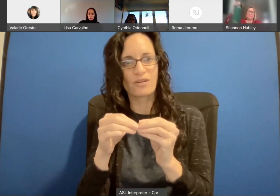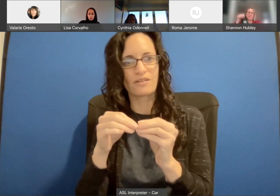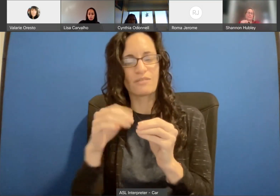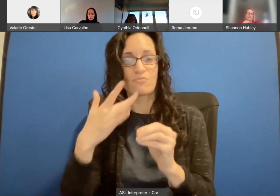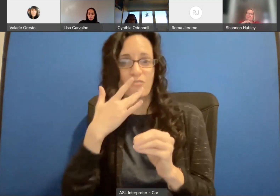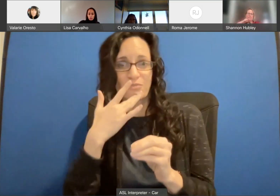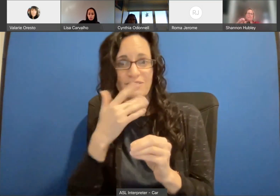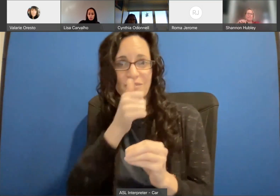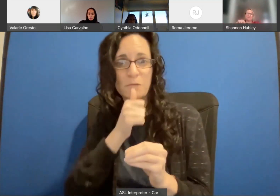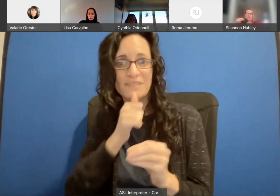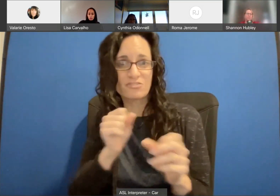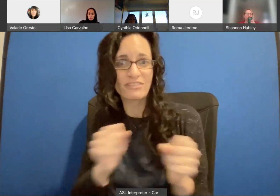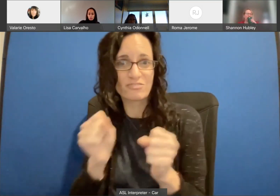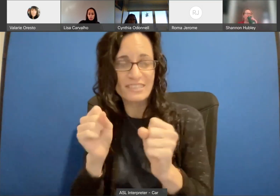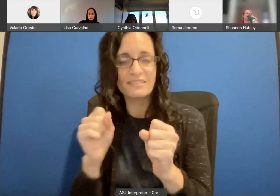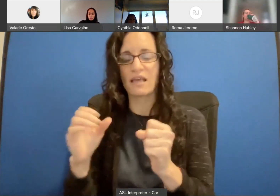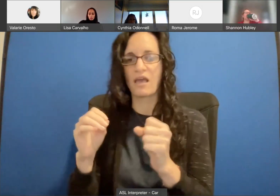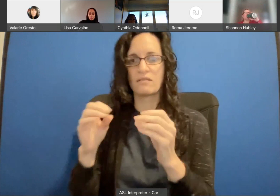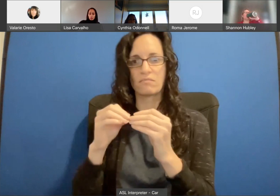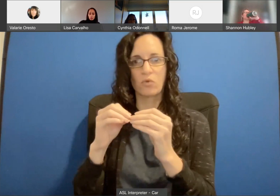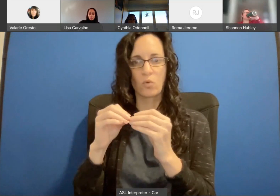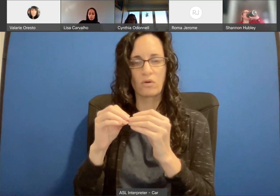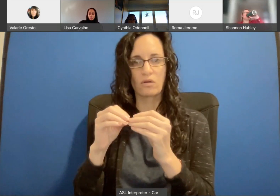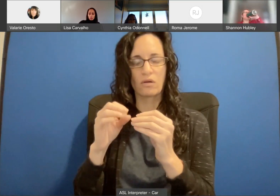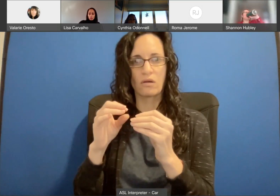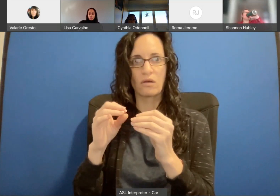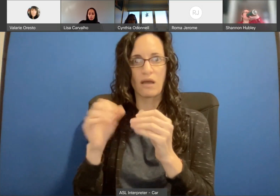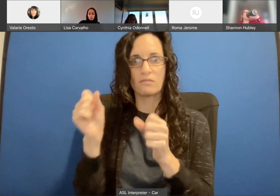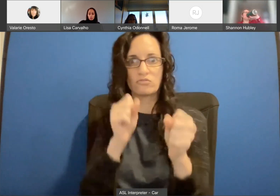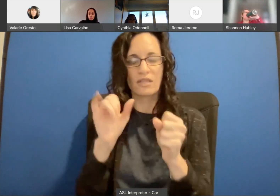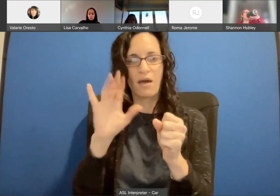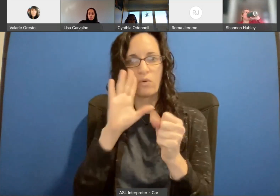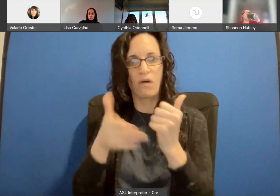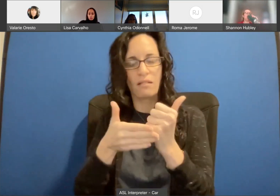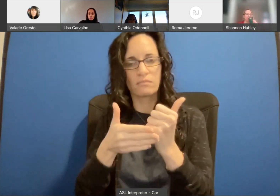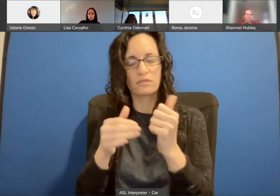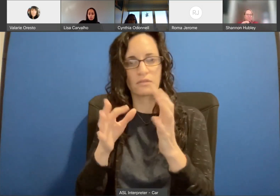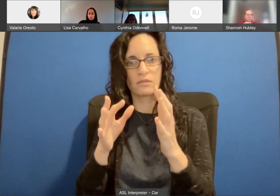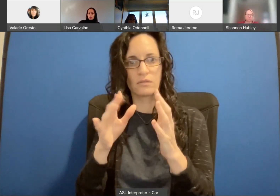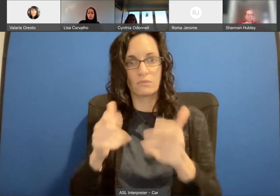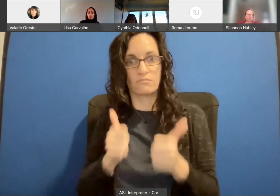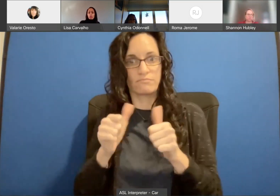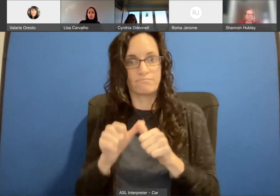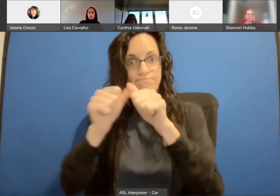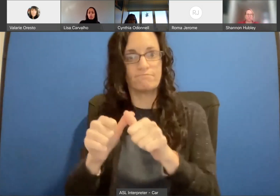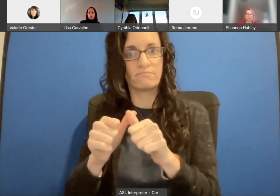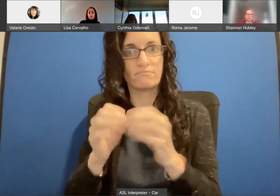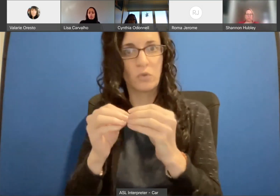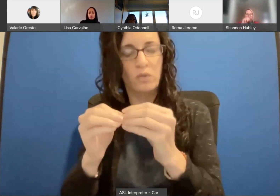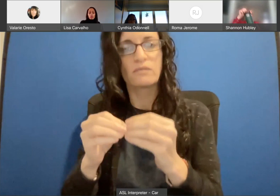strategies and more sustainable coping strategies. But it's a coping strategy. And as we start to